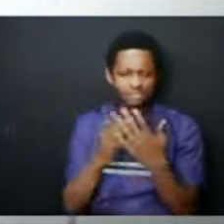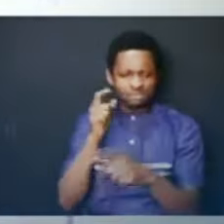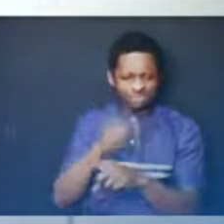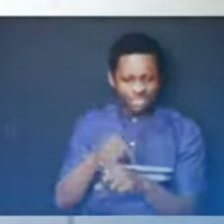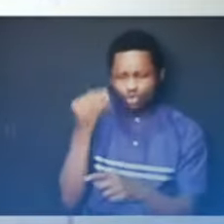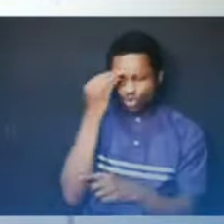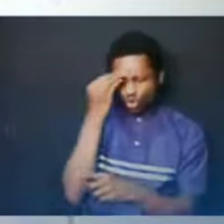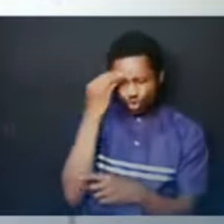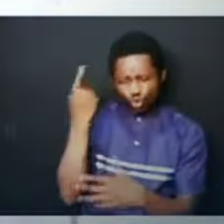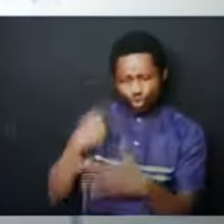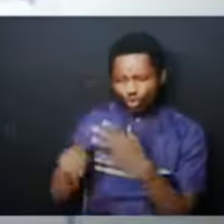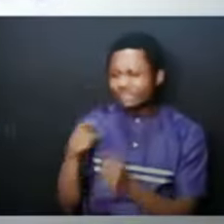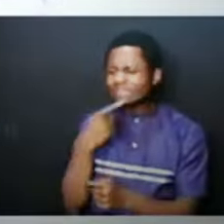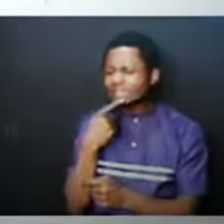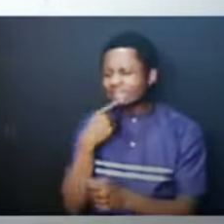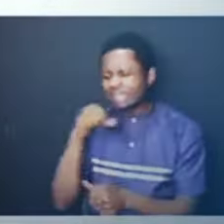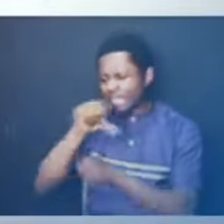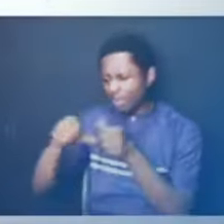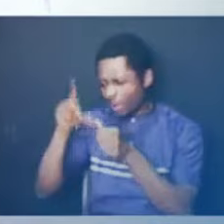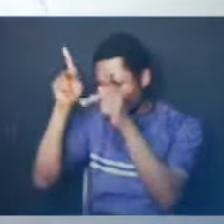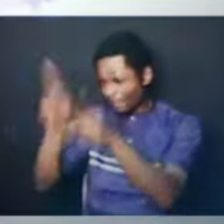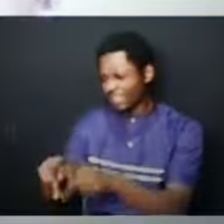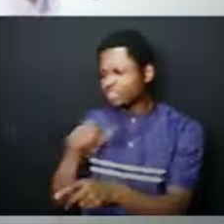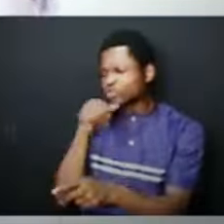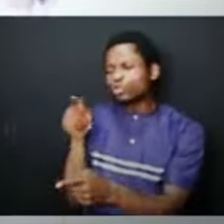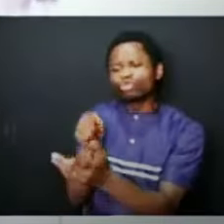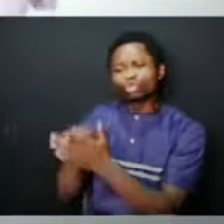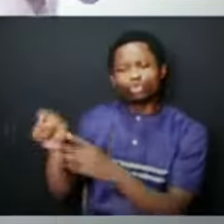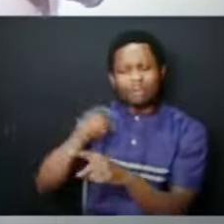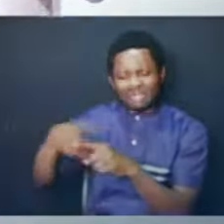you continue to say it. Don't